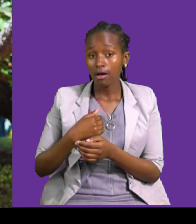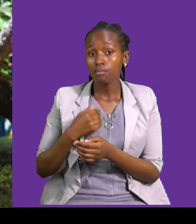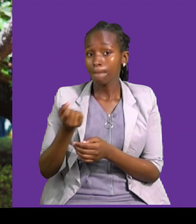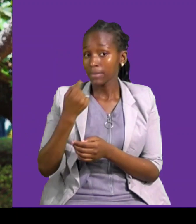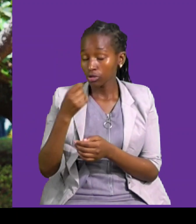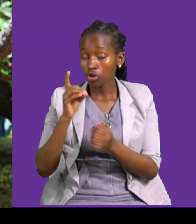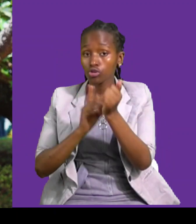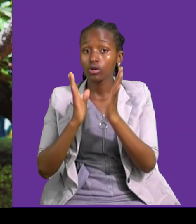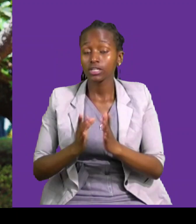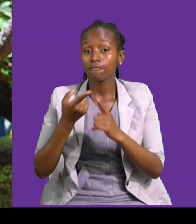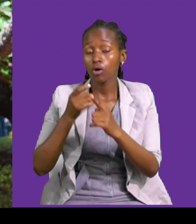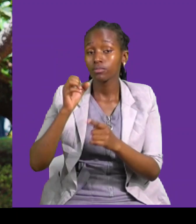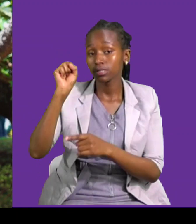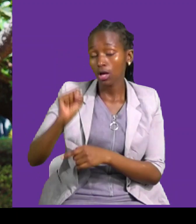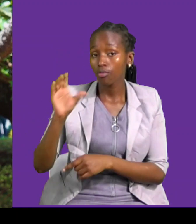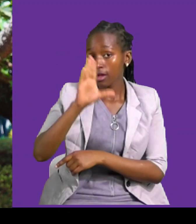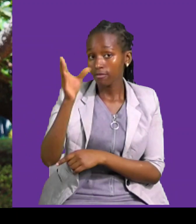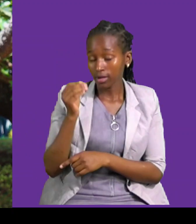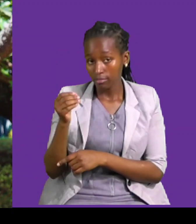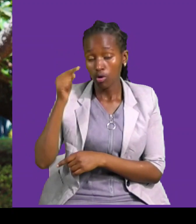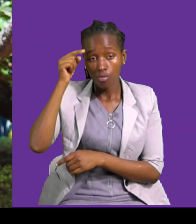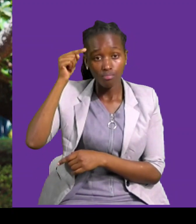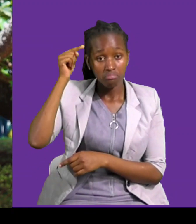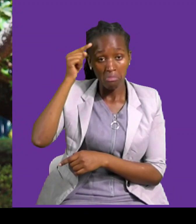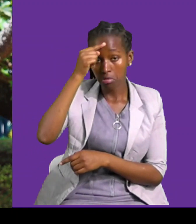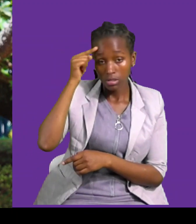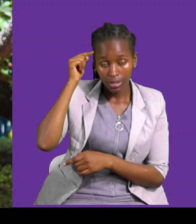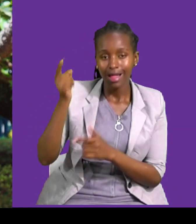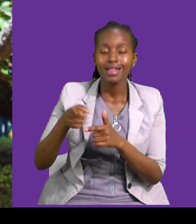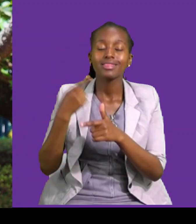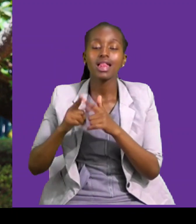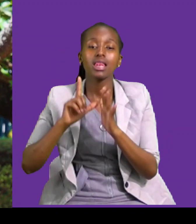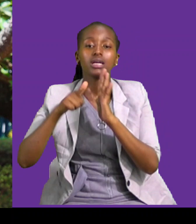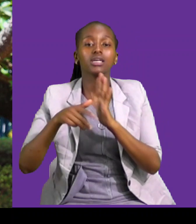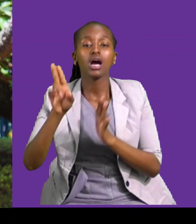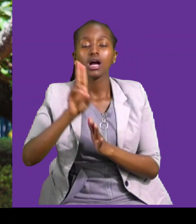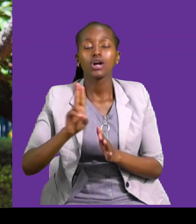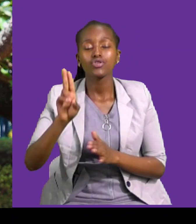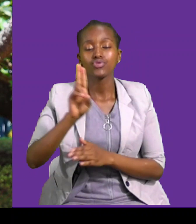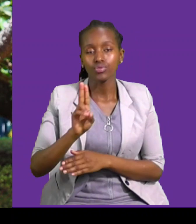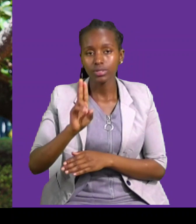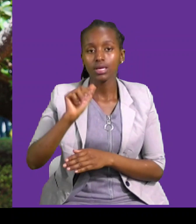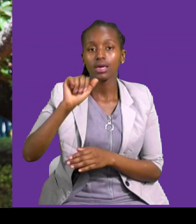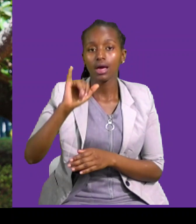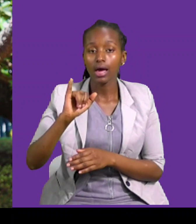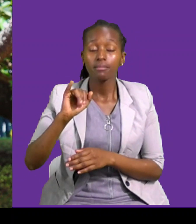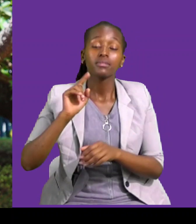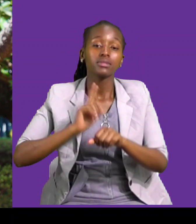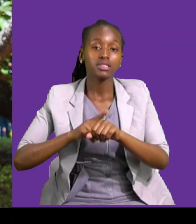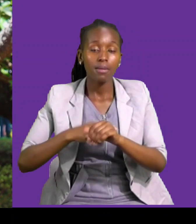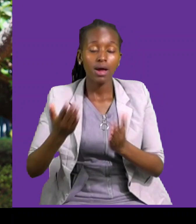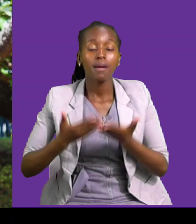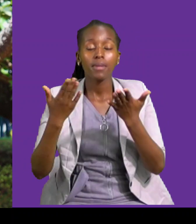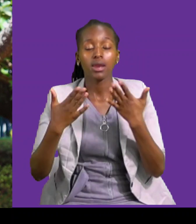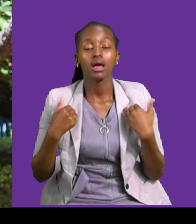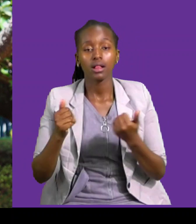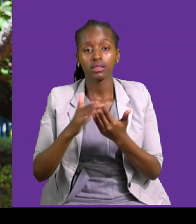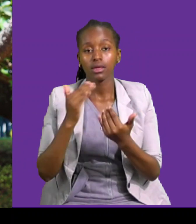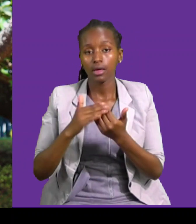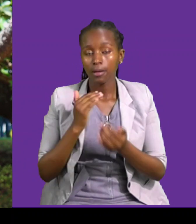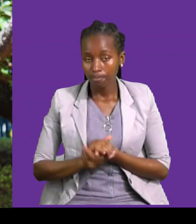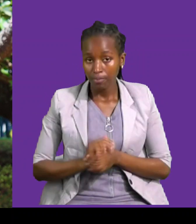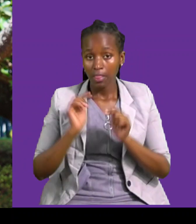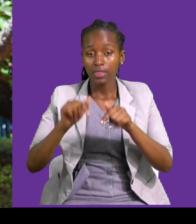originally, and she then pivoted to use AI in healthcare. So I think it's a good inspiration for